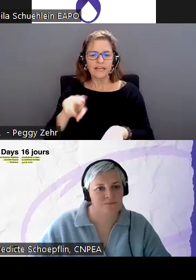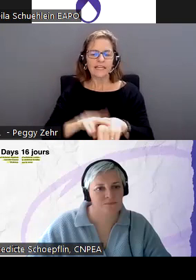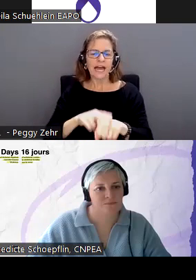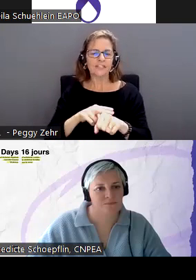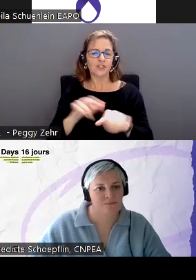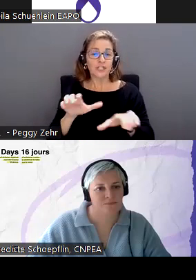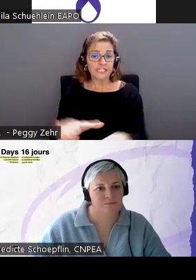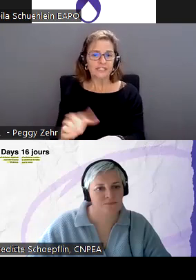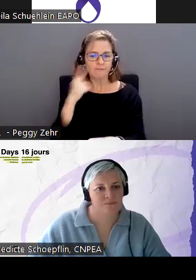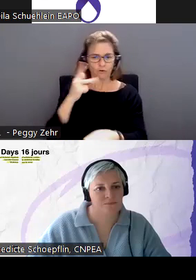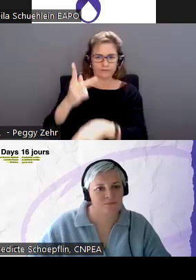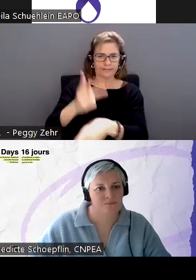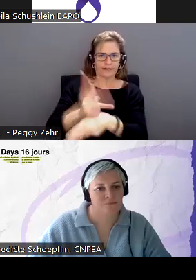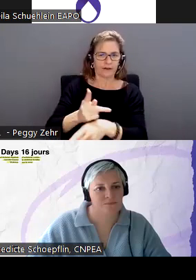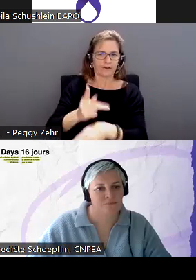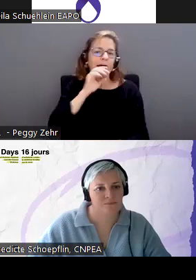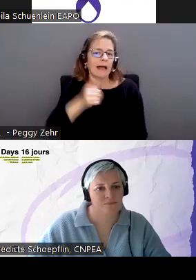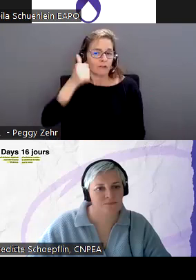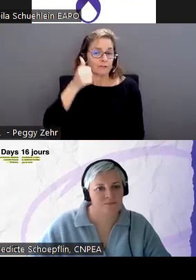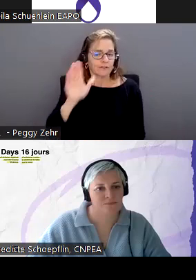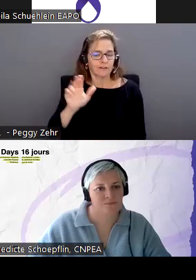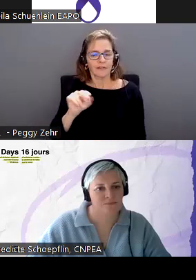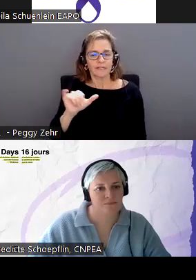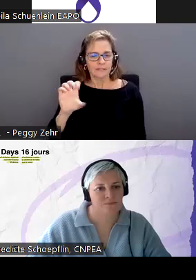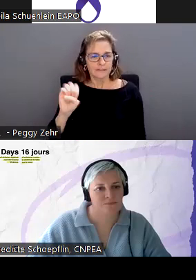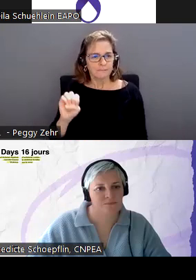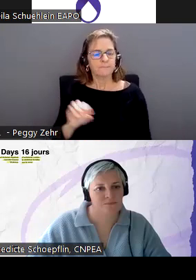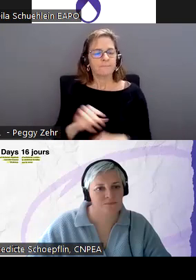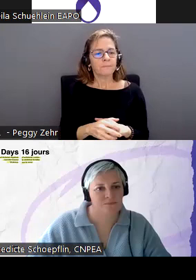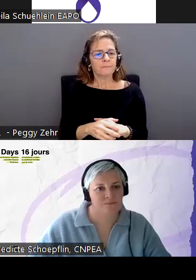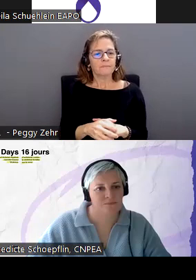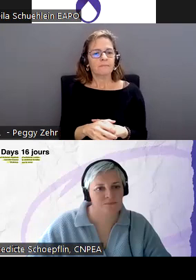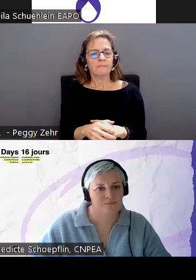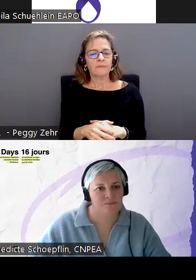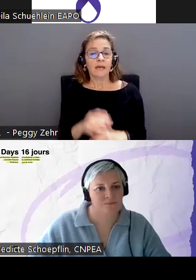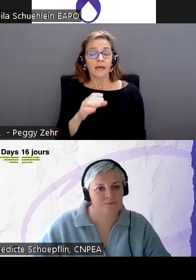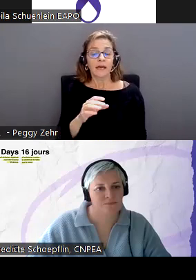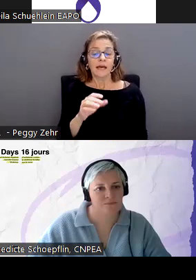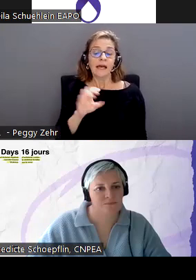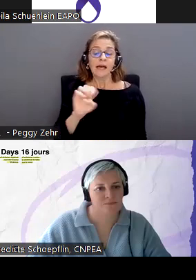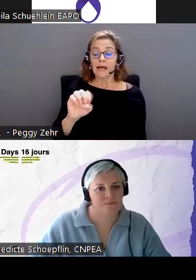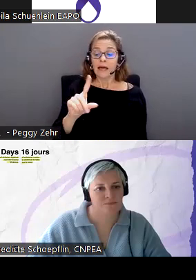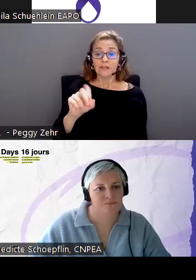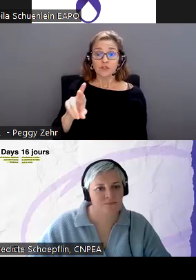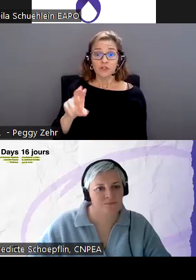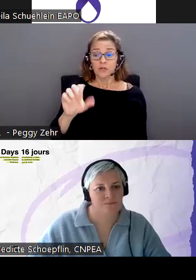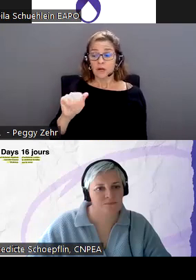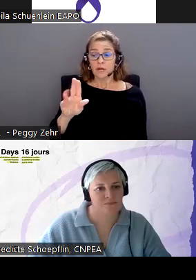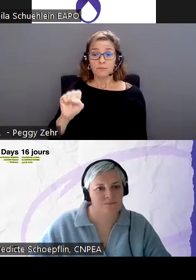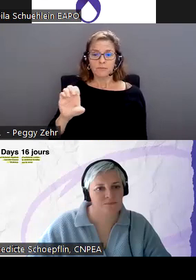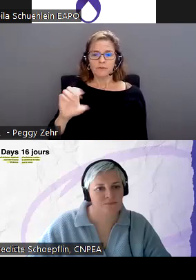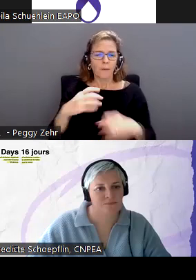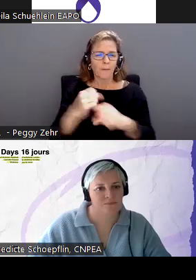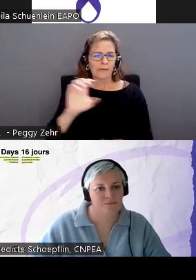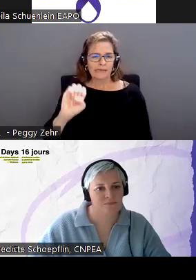population that has experienced elder abuse in sort of its broadest forms. And we know